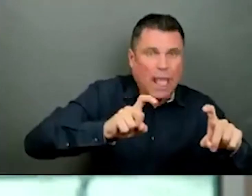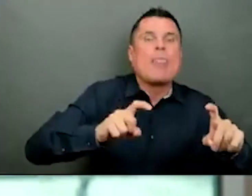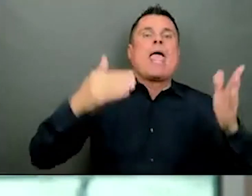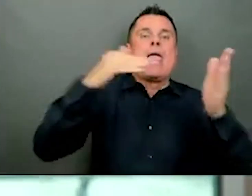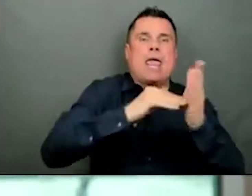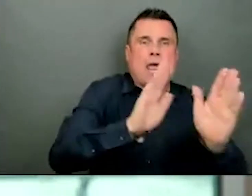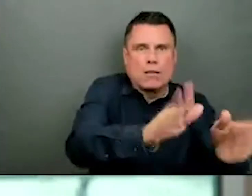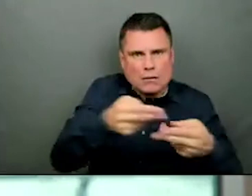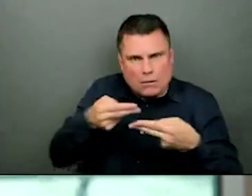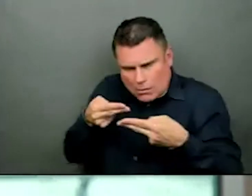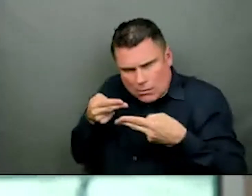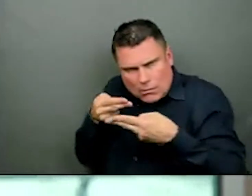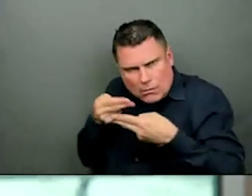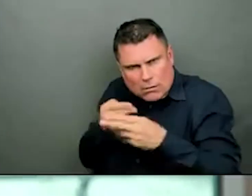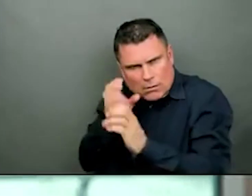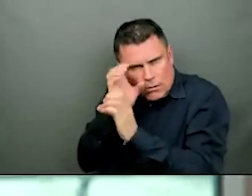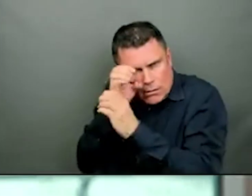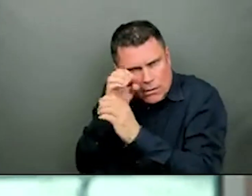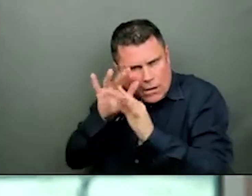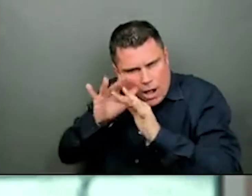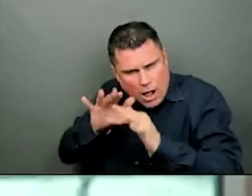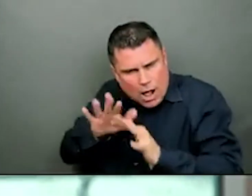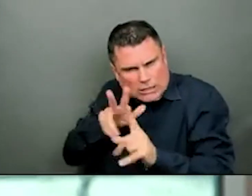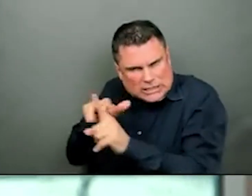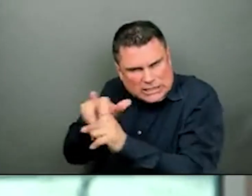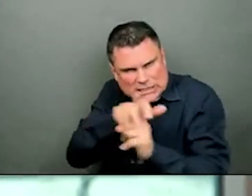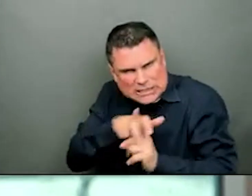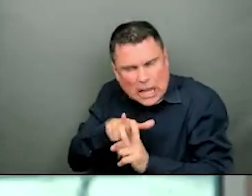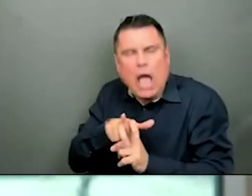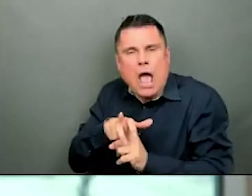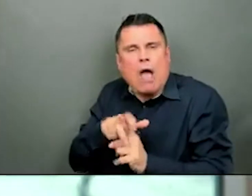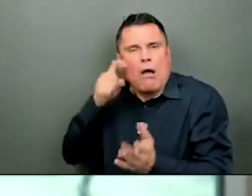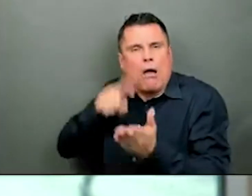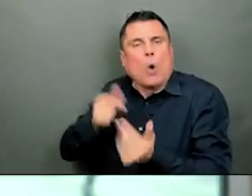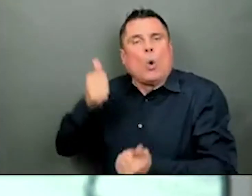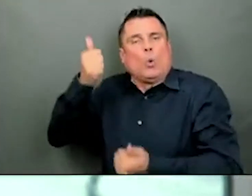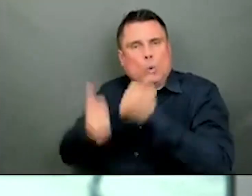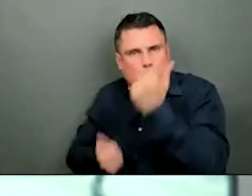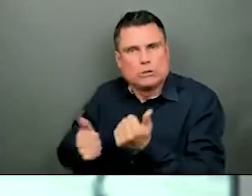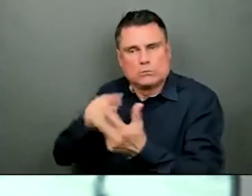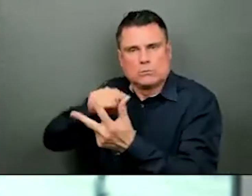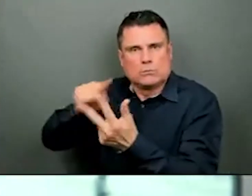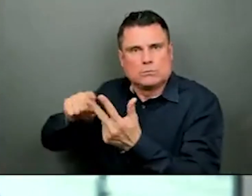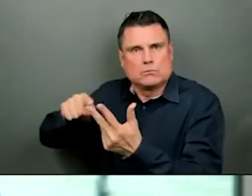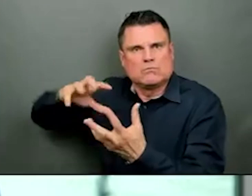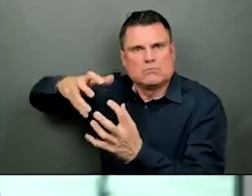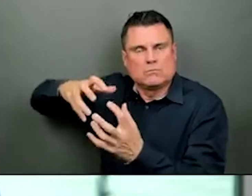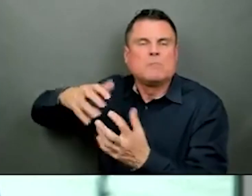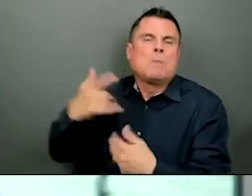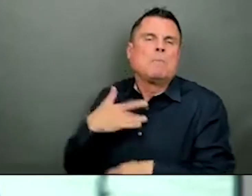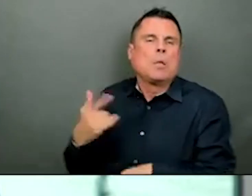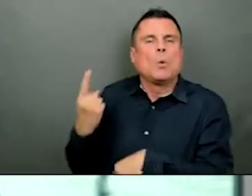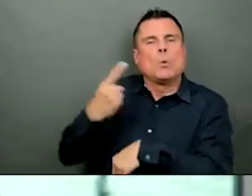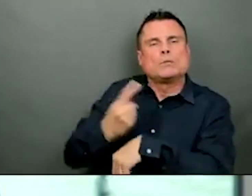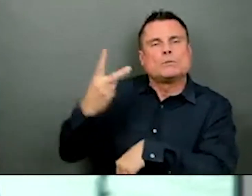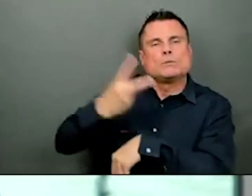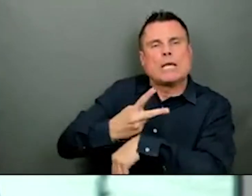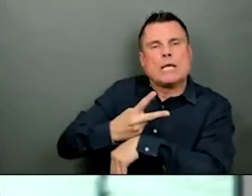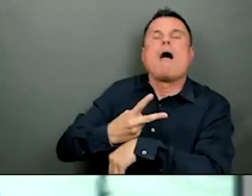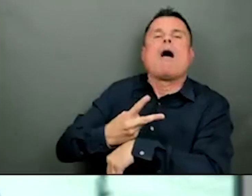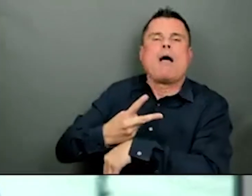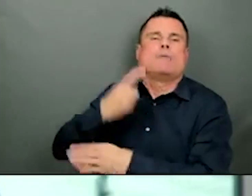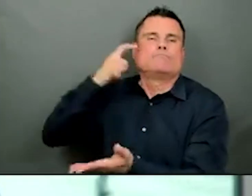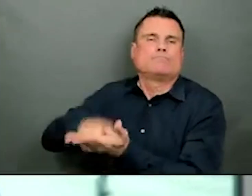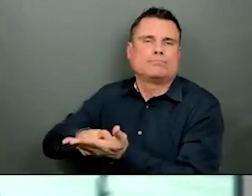in Vancouver Coastal. That is now contained, and there's been an increase in these P1 in